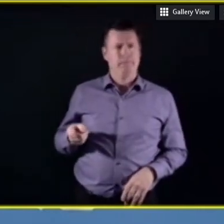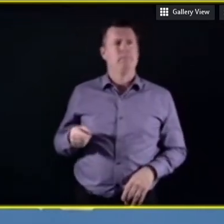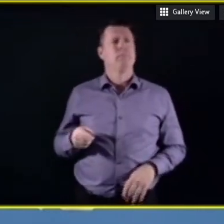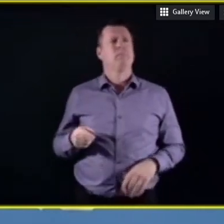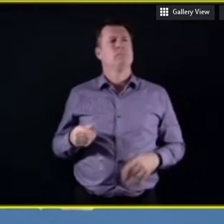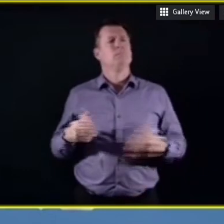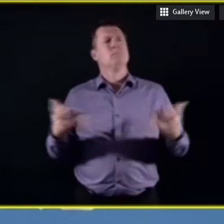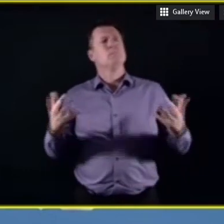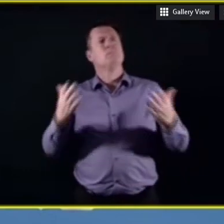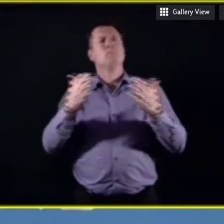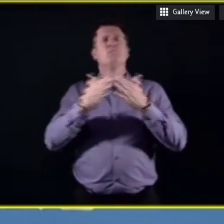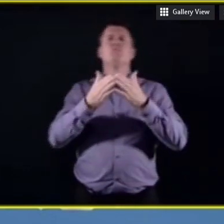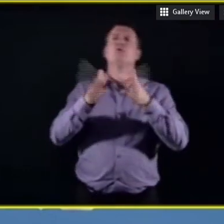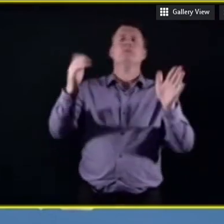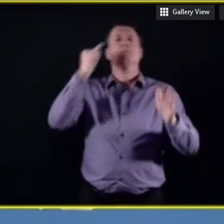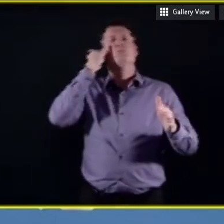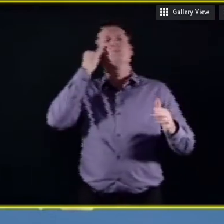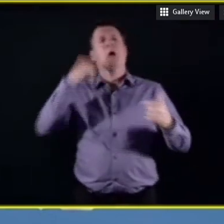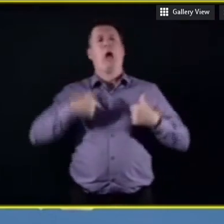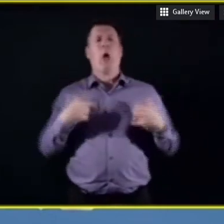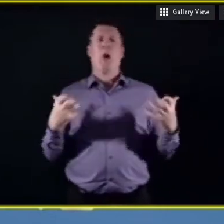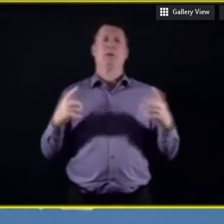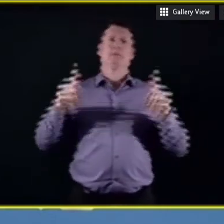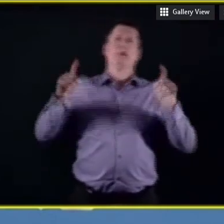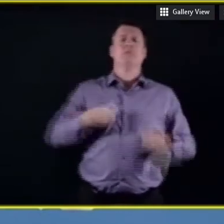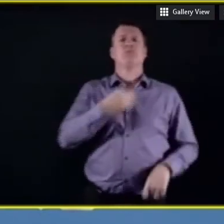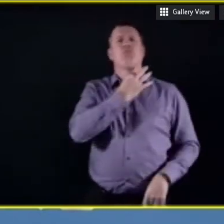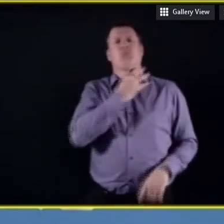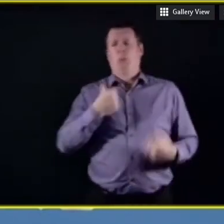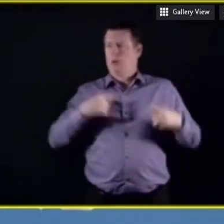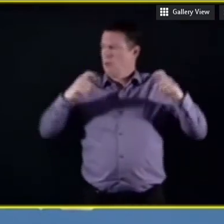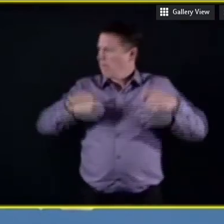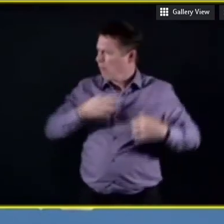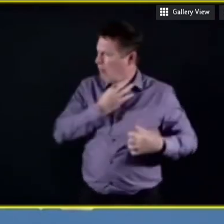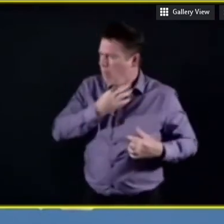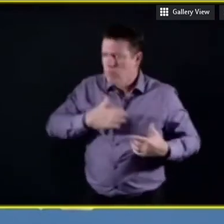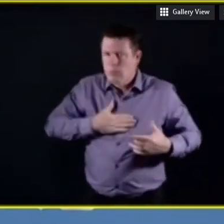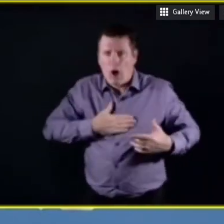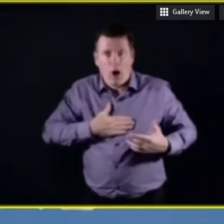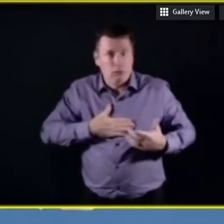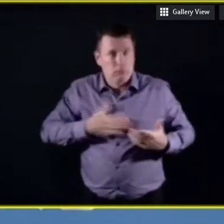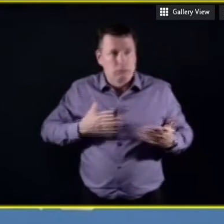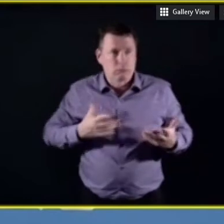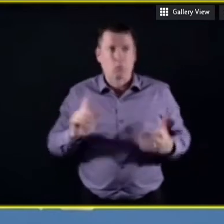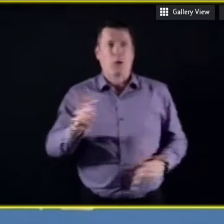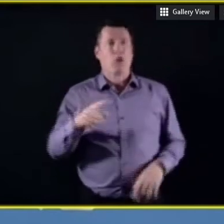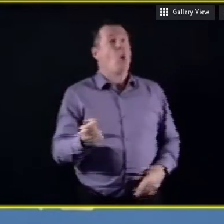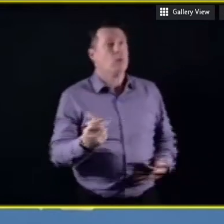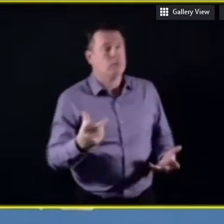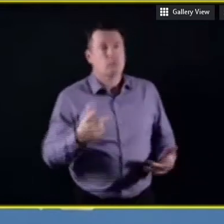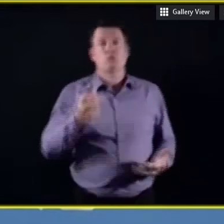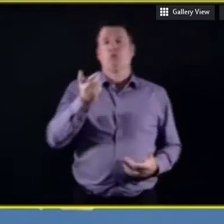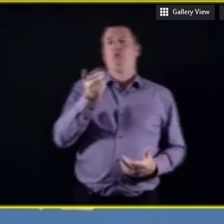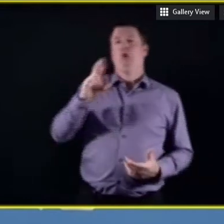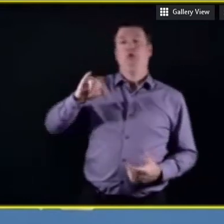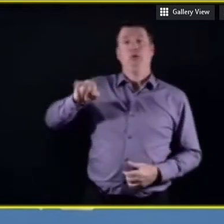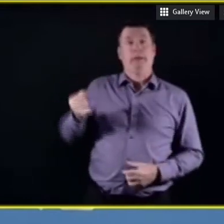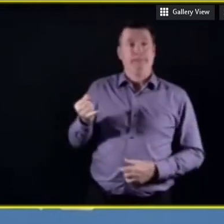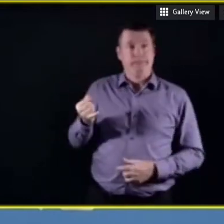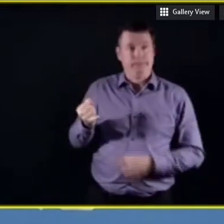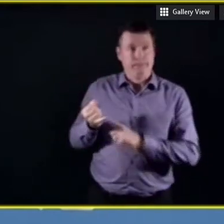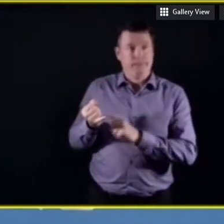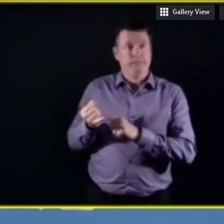primary care location. So. If patients have a primary care physician, we would strongly encourage anyone with